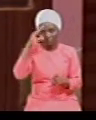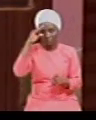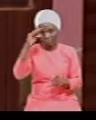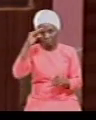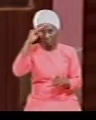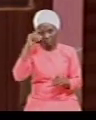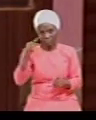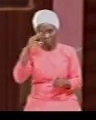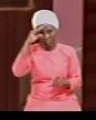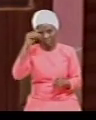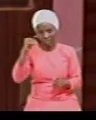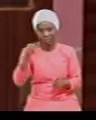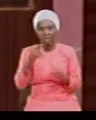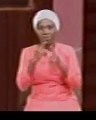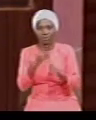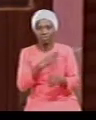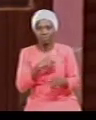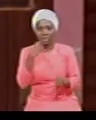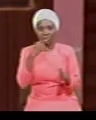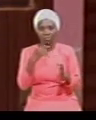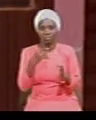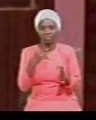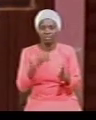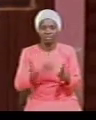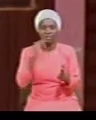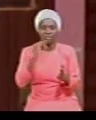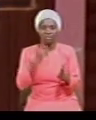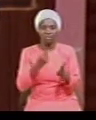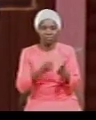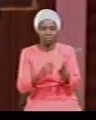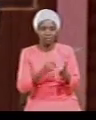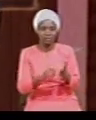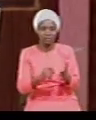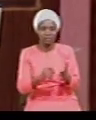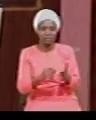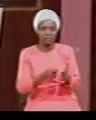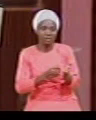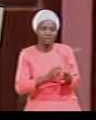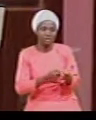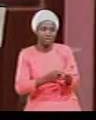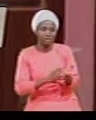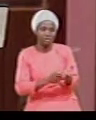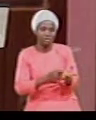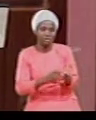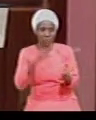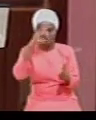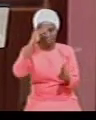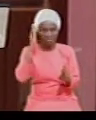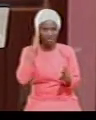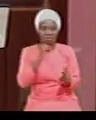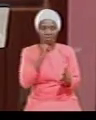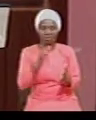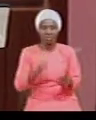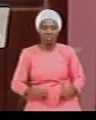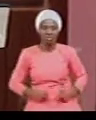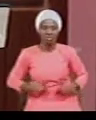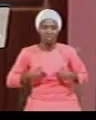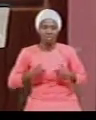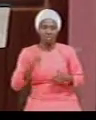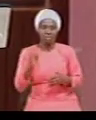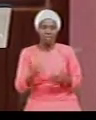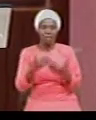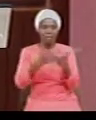said, it is written, man shall not live by bread alone, but by